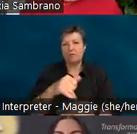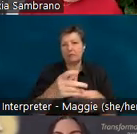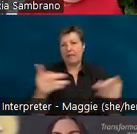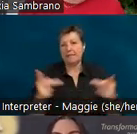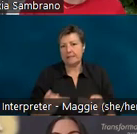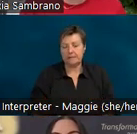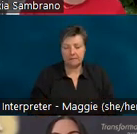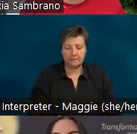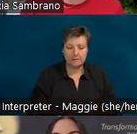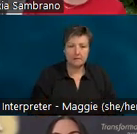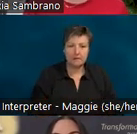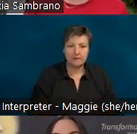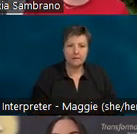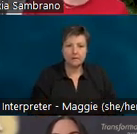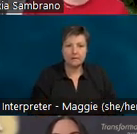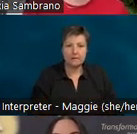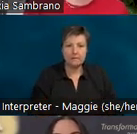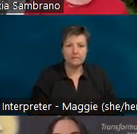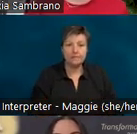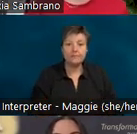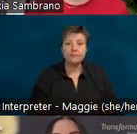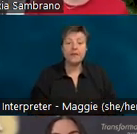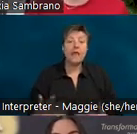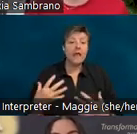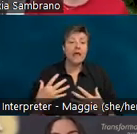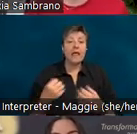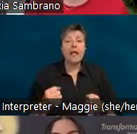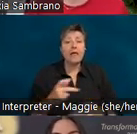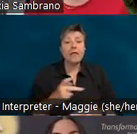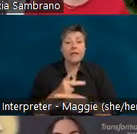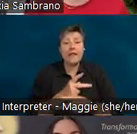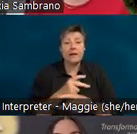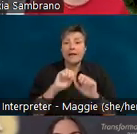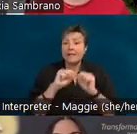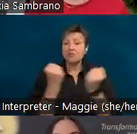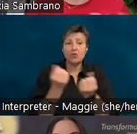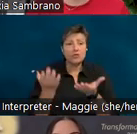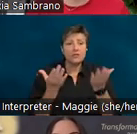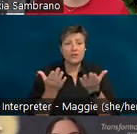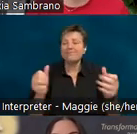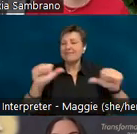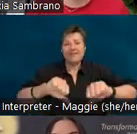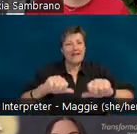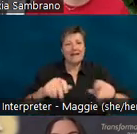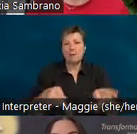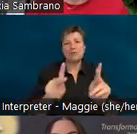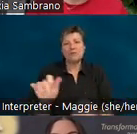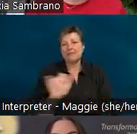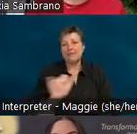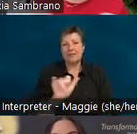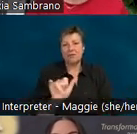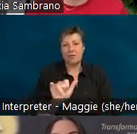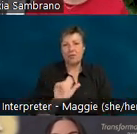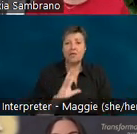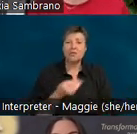Looking at healthcare specifically and social services, there are also denial of opportunities that trans folks experience in this realm as well. Trans folks